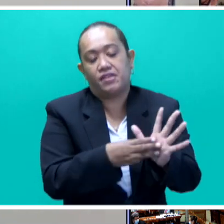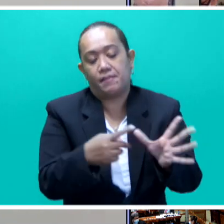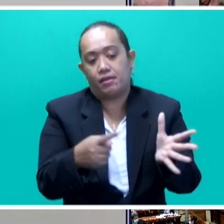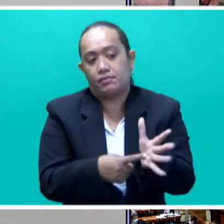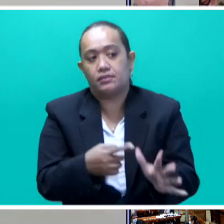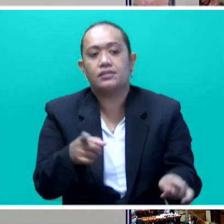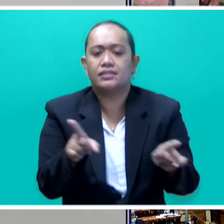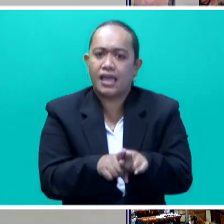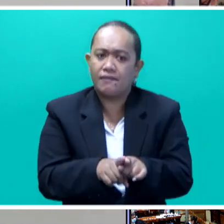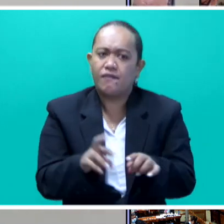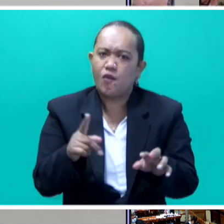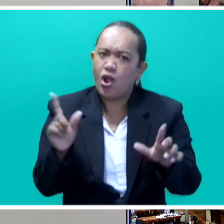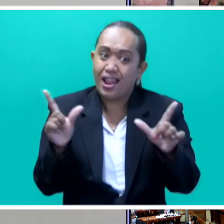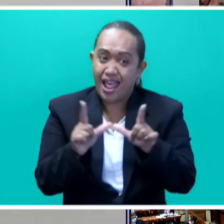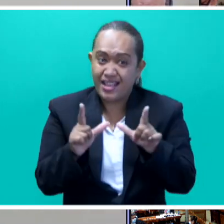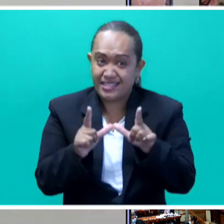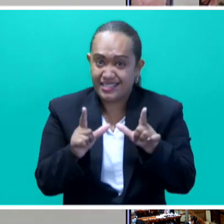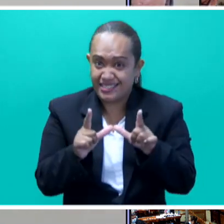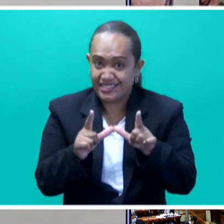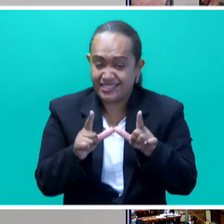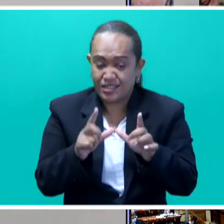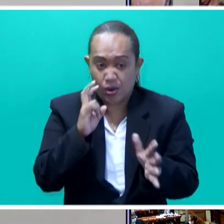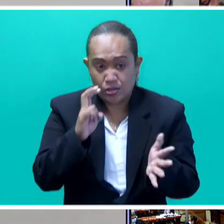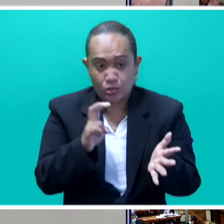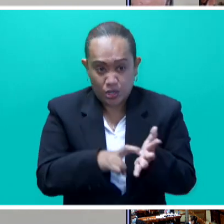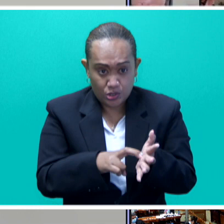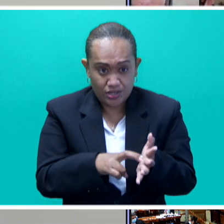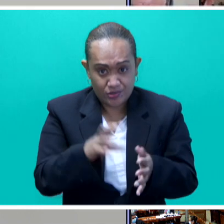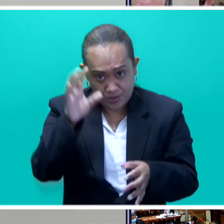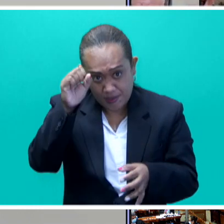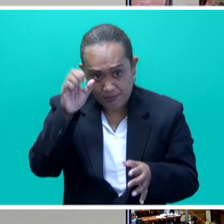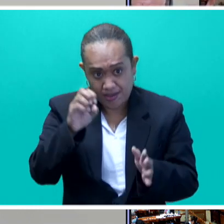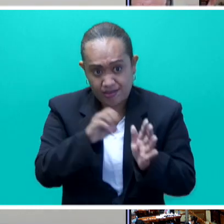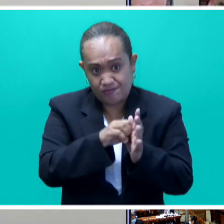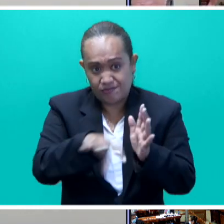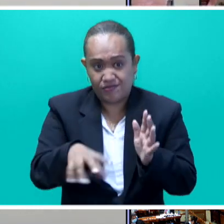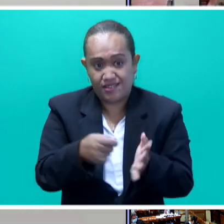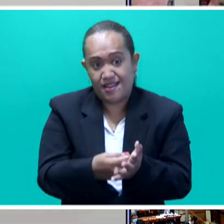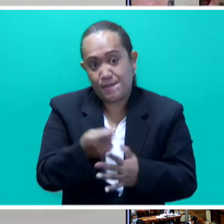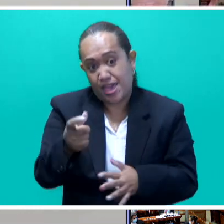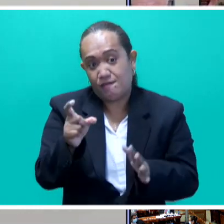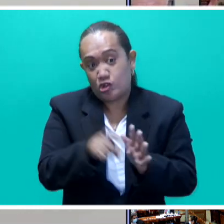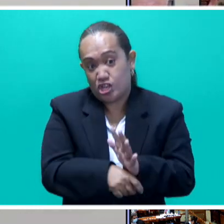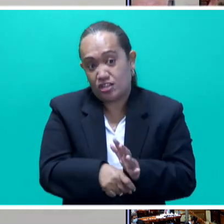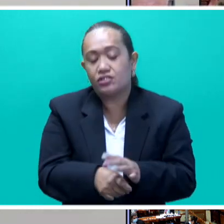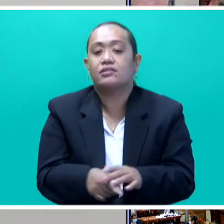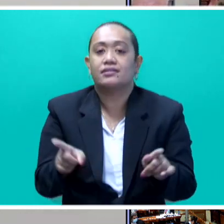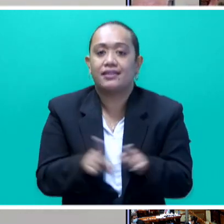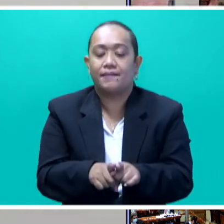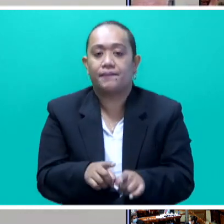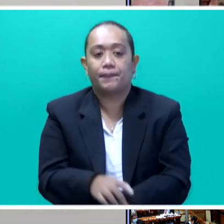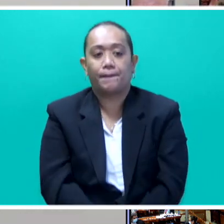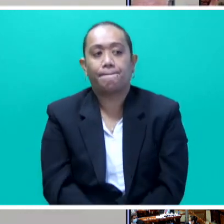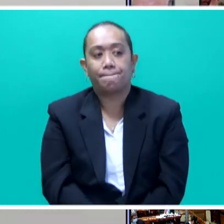from July 2016, the amnesty of waiver of arrears of registration will be applicable for any renewals this financial year.